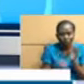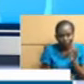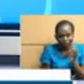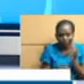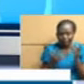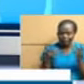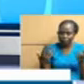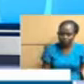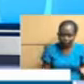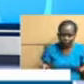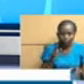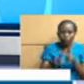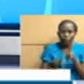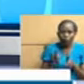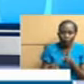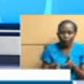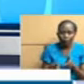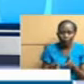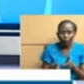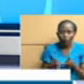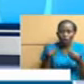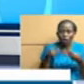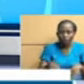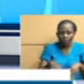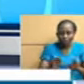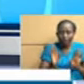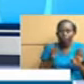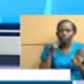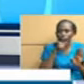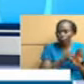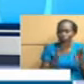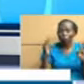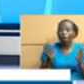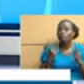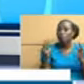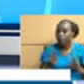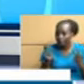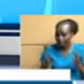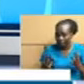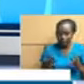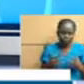that suddenly people lose their social welfare, and